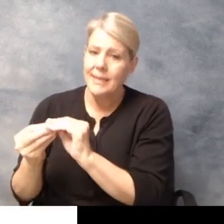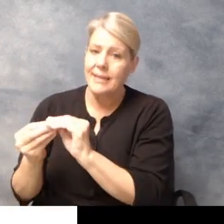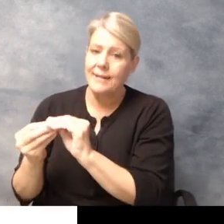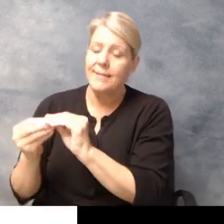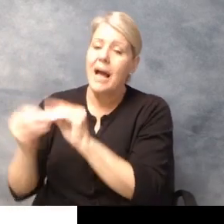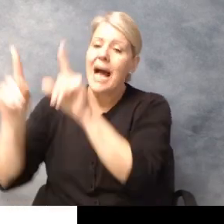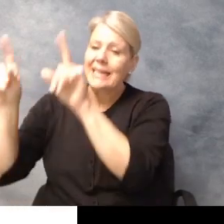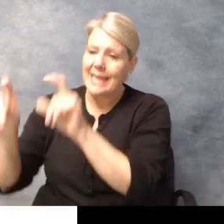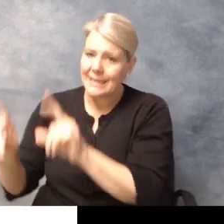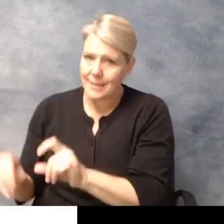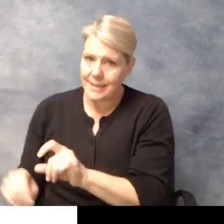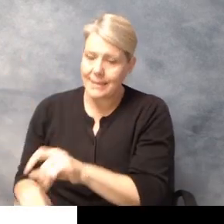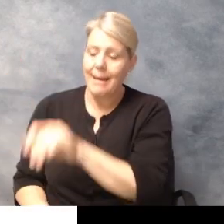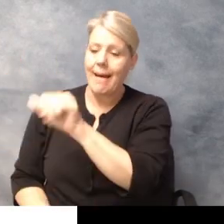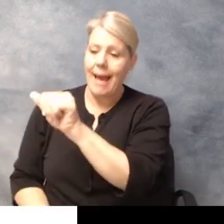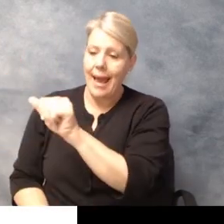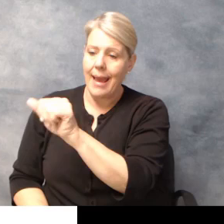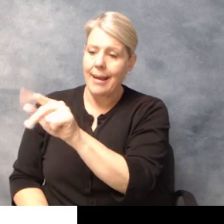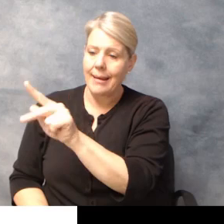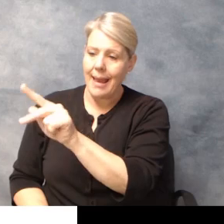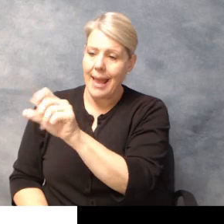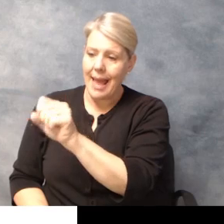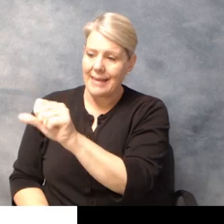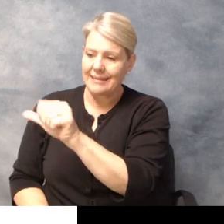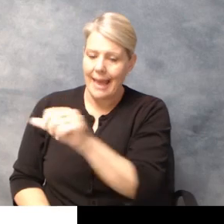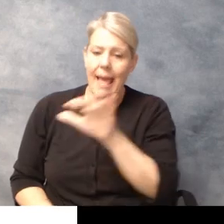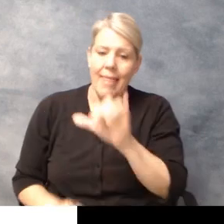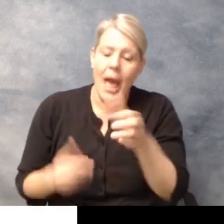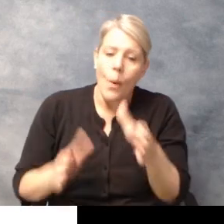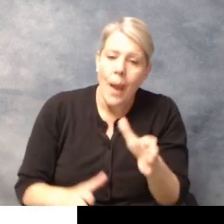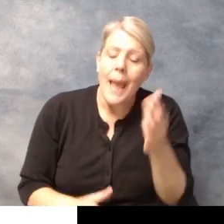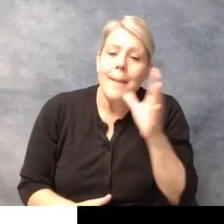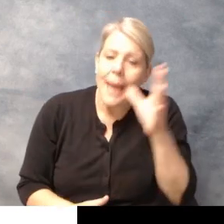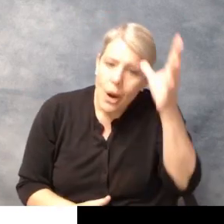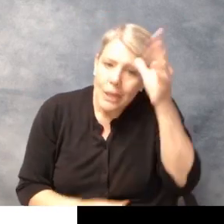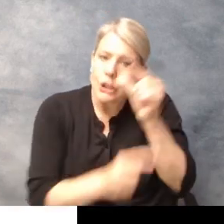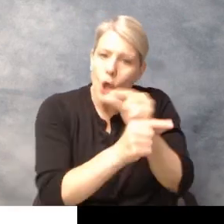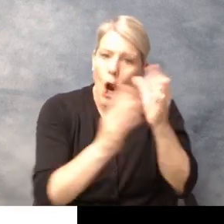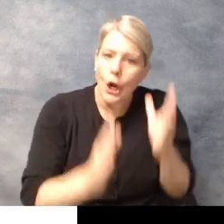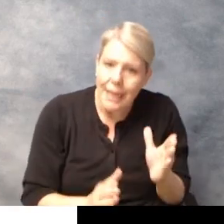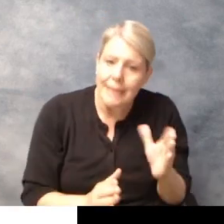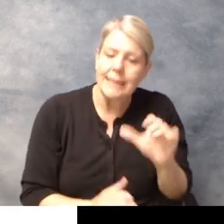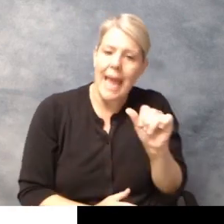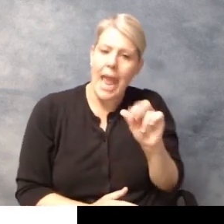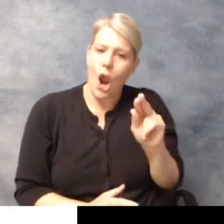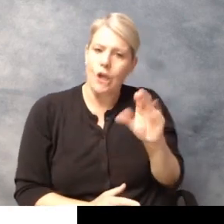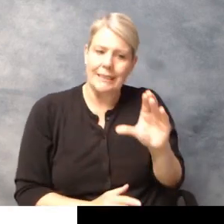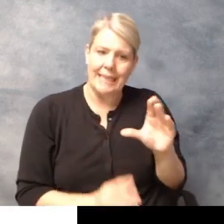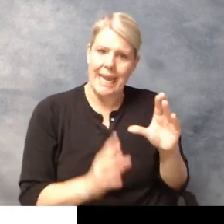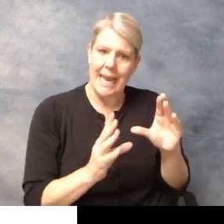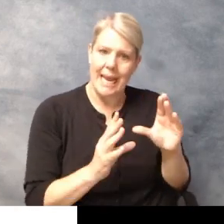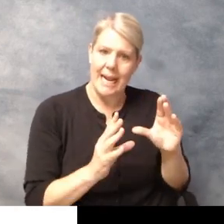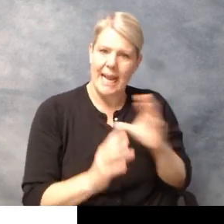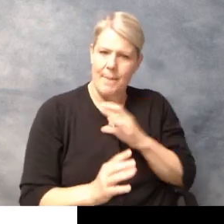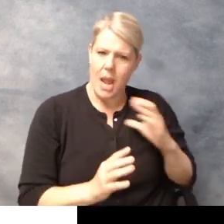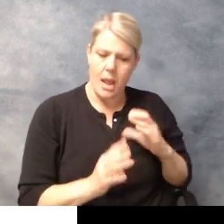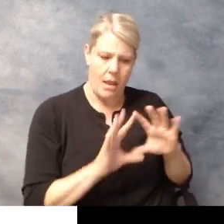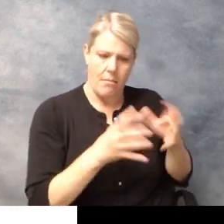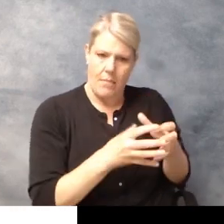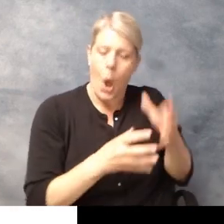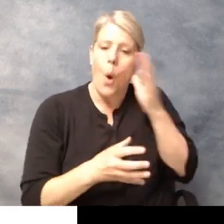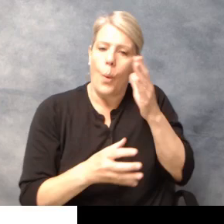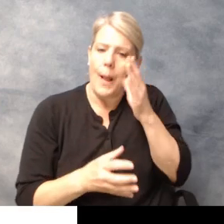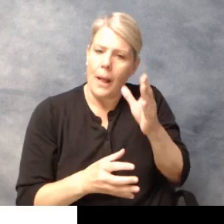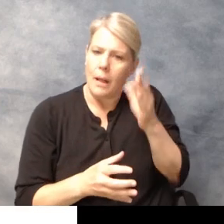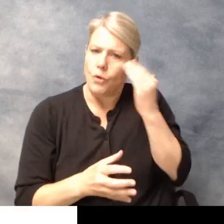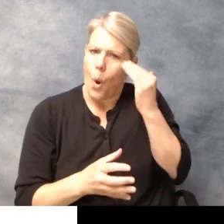AKSA, so that parents and guardians will be better informed for Admission and Release Committee, ARC meetings,